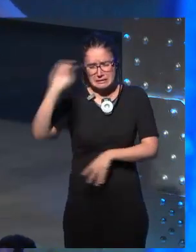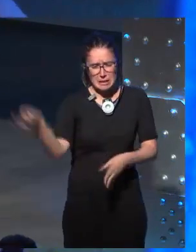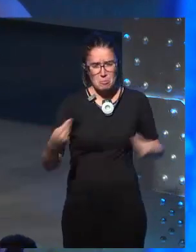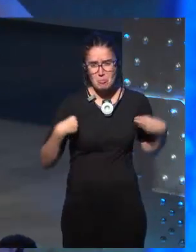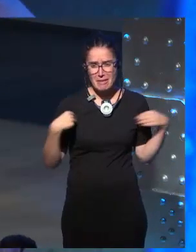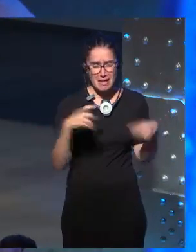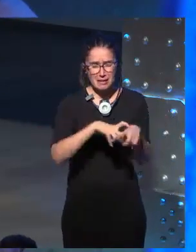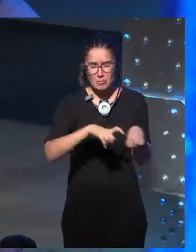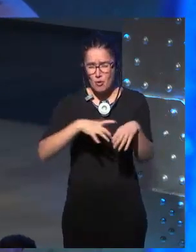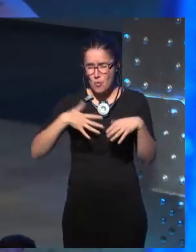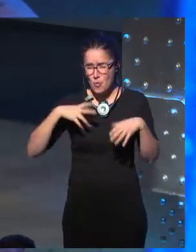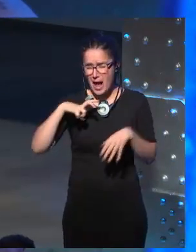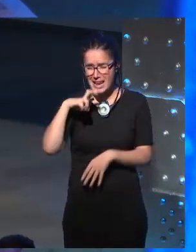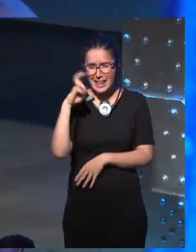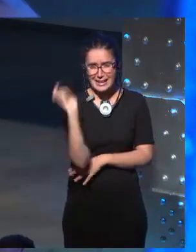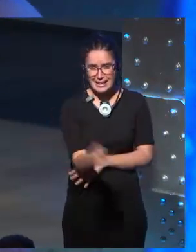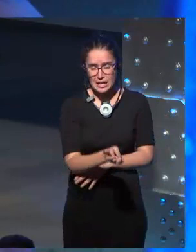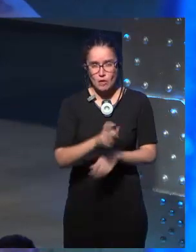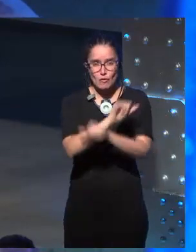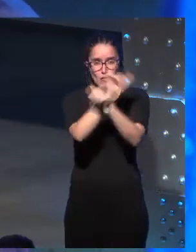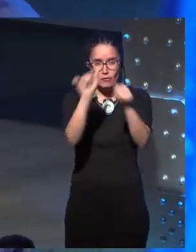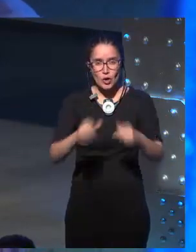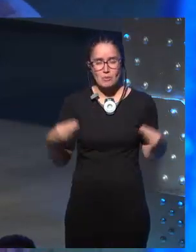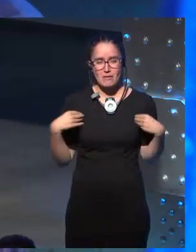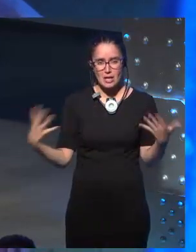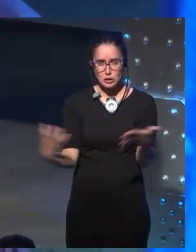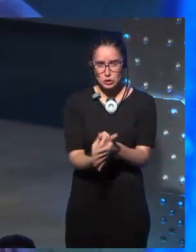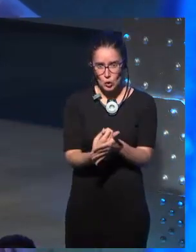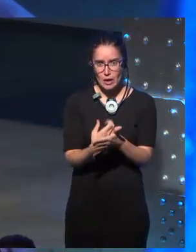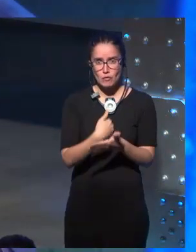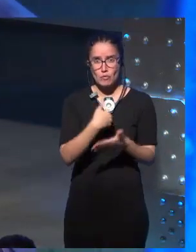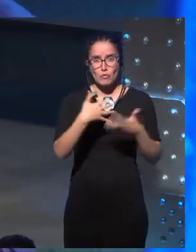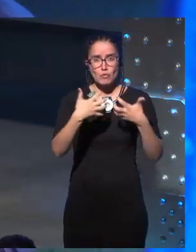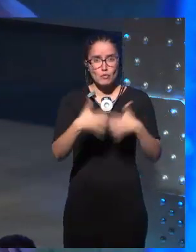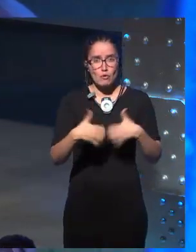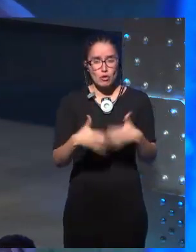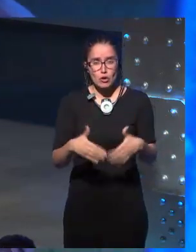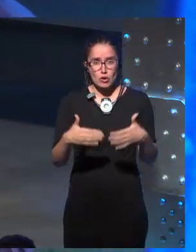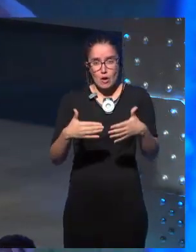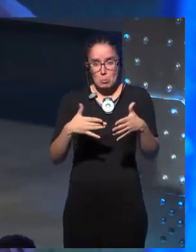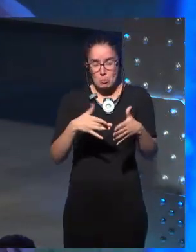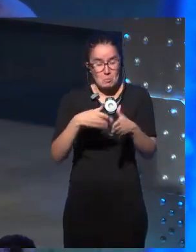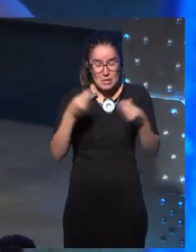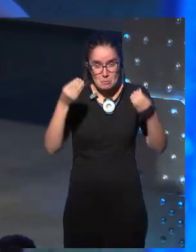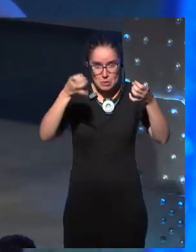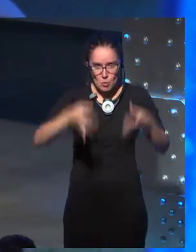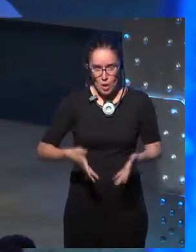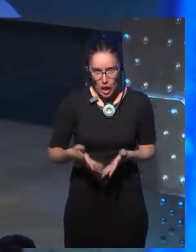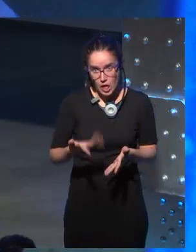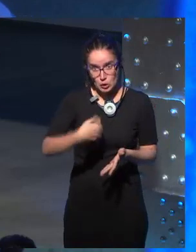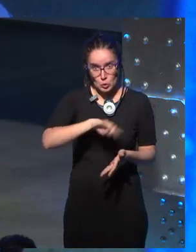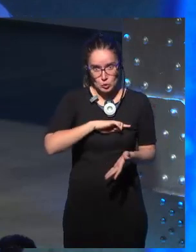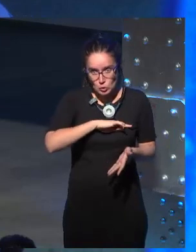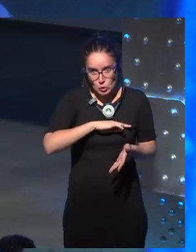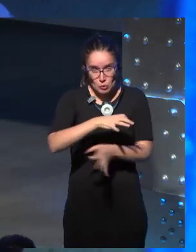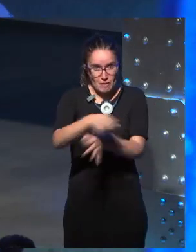anything. Any life form you might find works along the same principle as us. And it